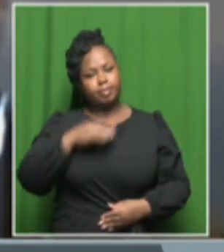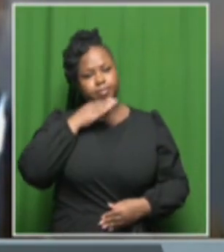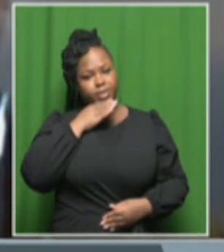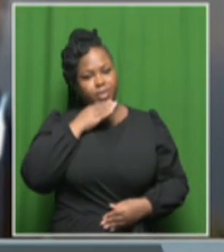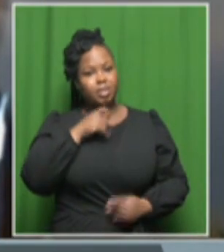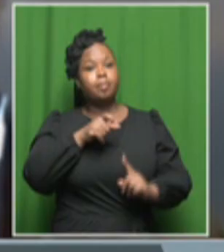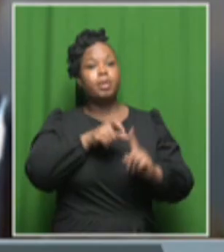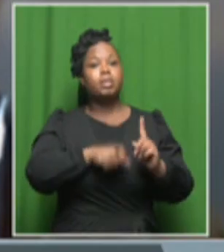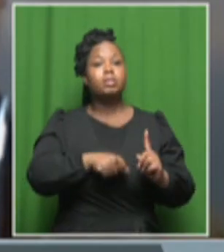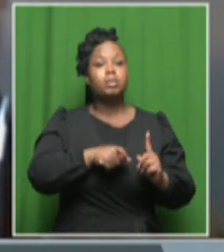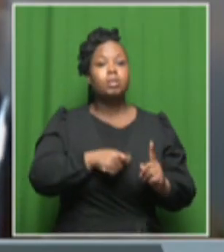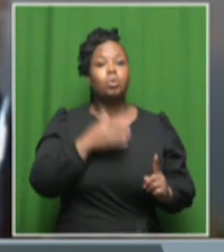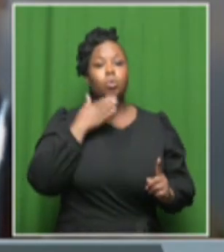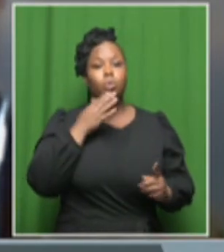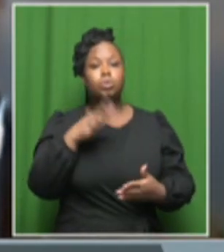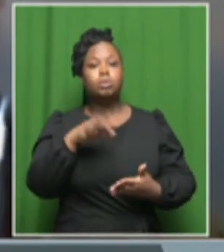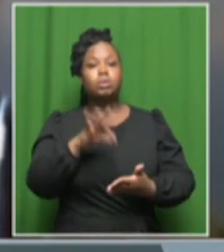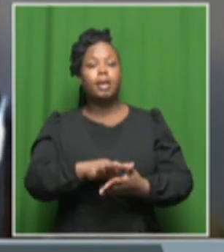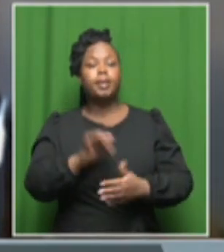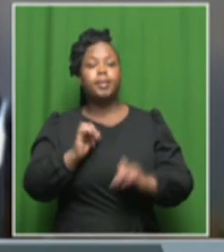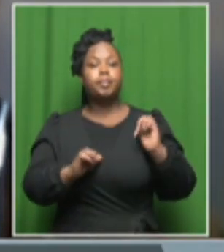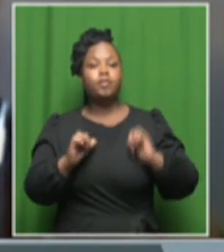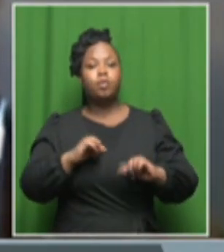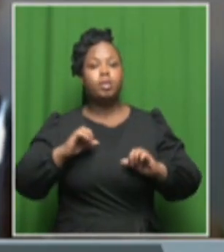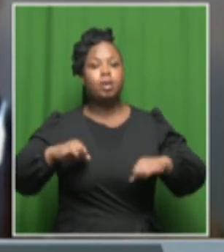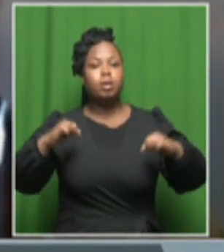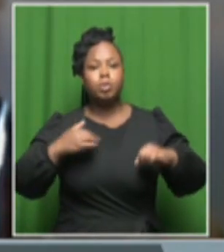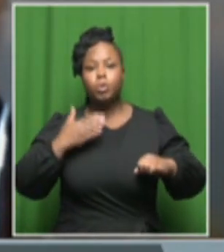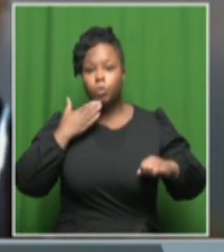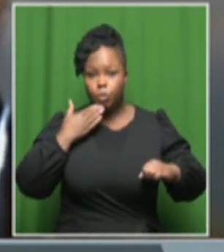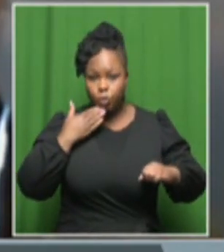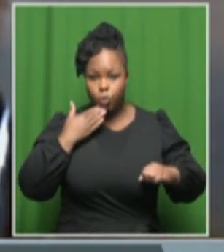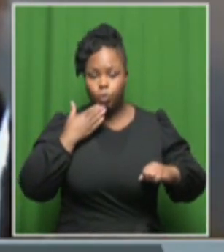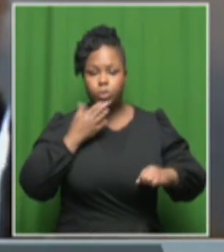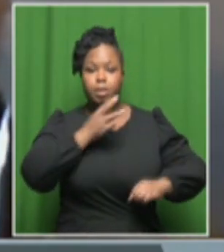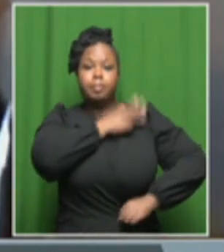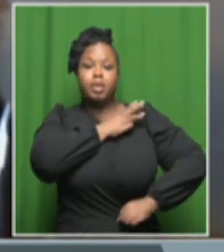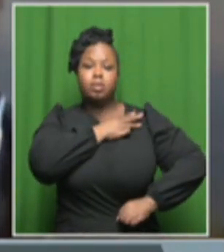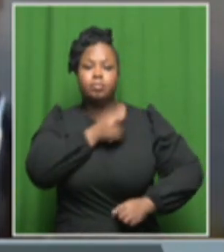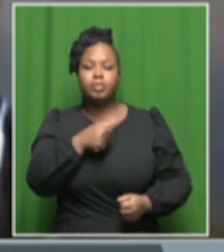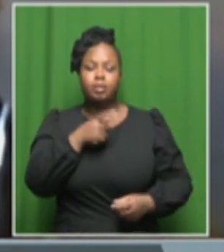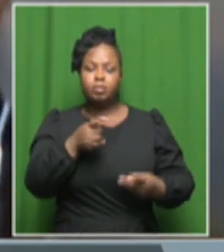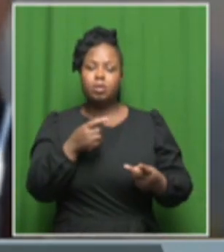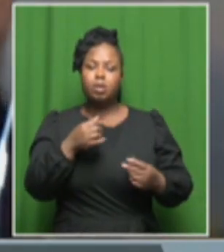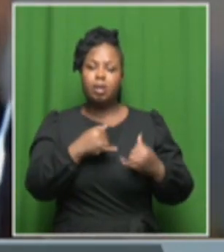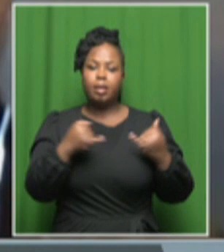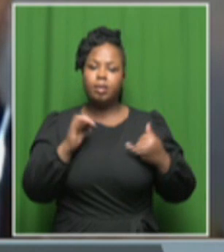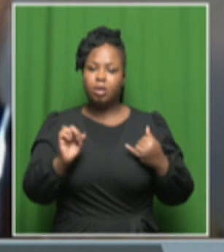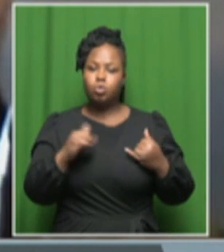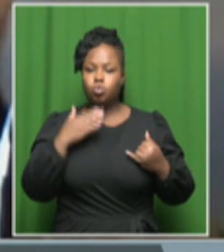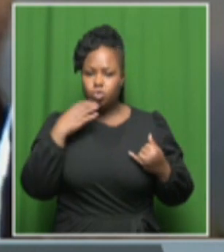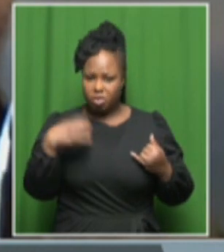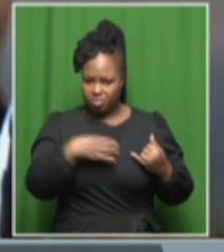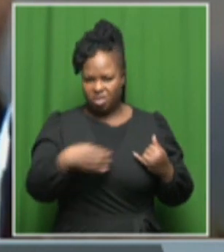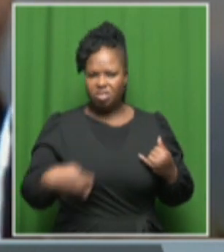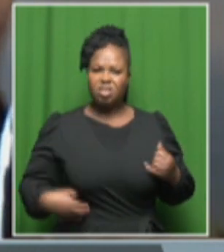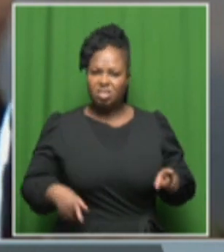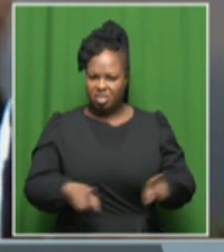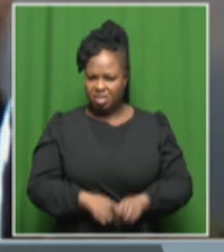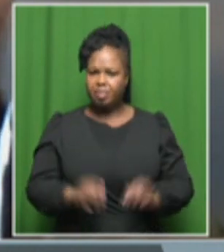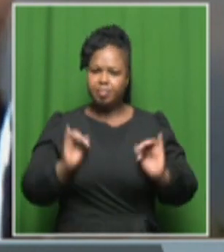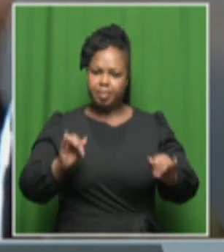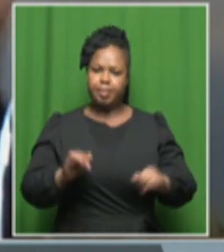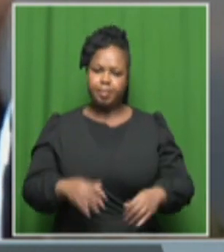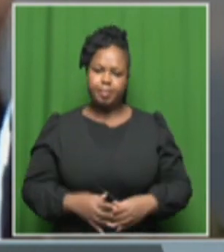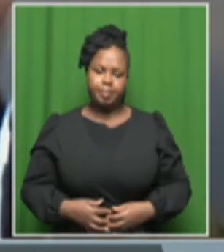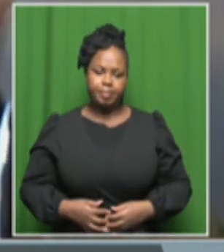the person that he signed the performance agreement with, which would have been his line manager at the time, the president, is equally bad. All right,